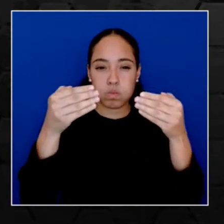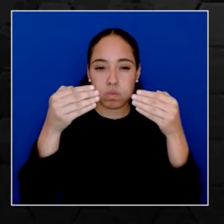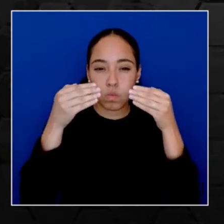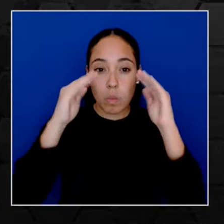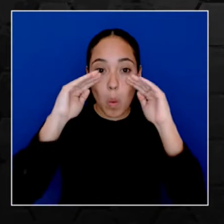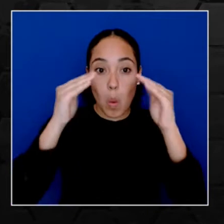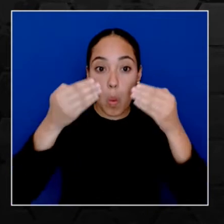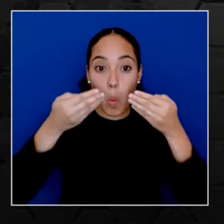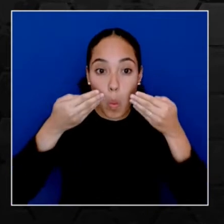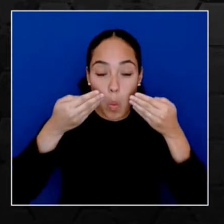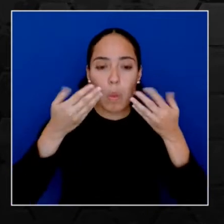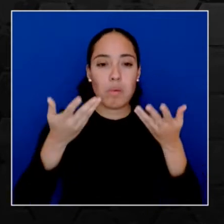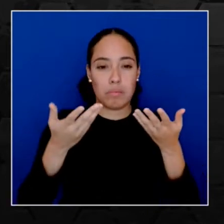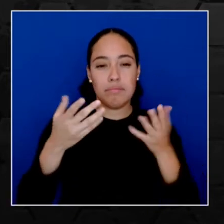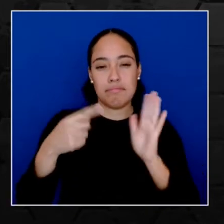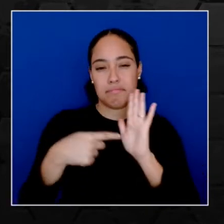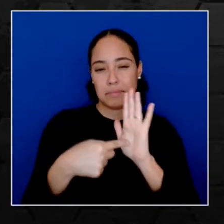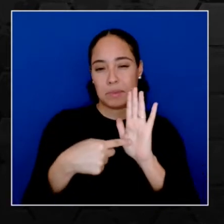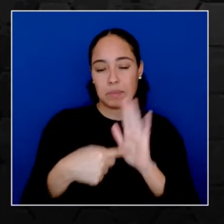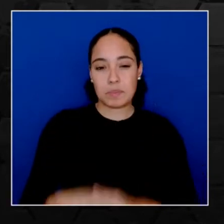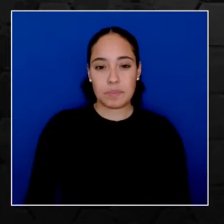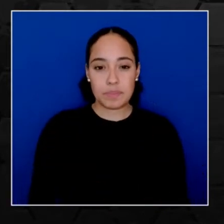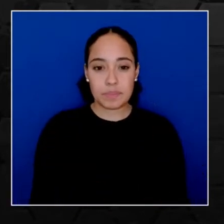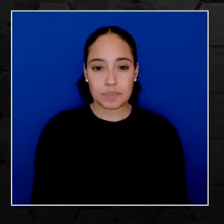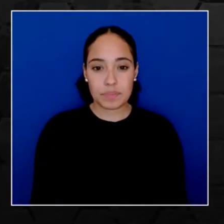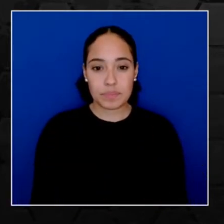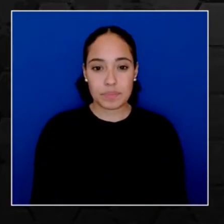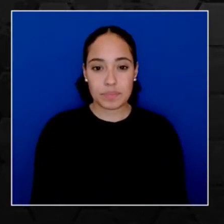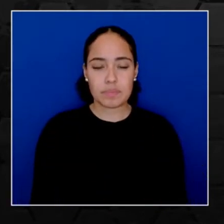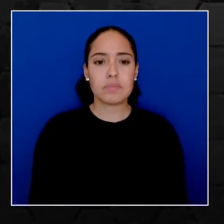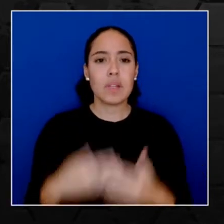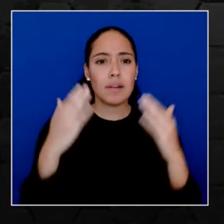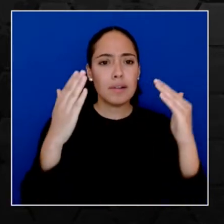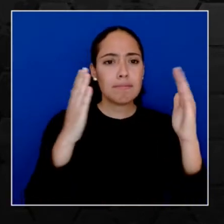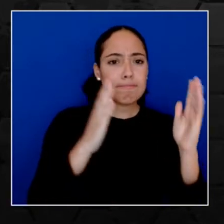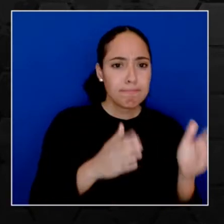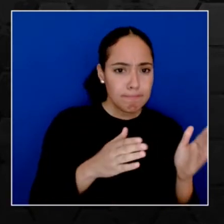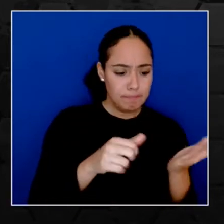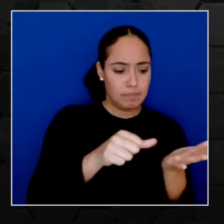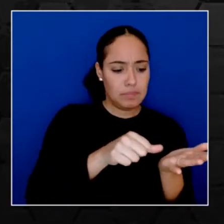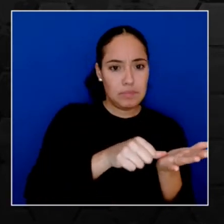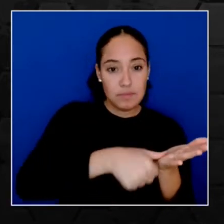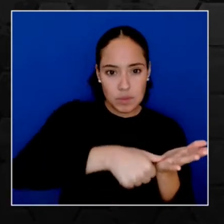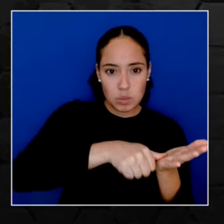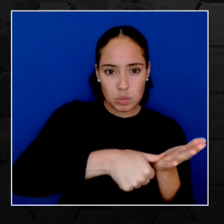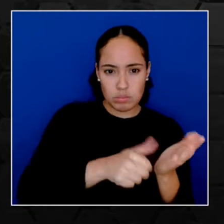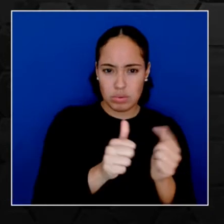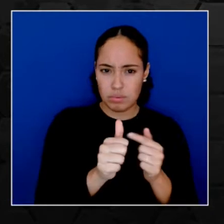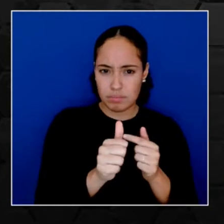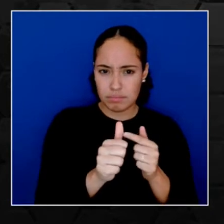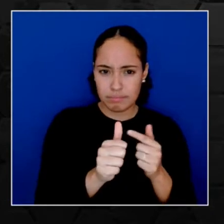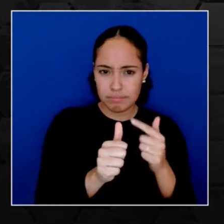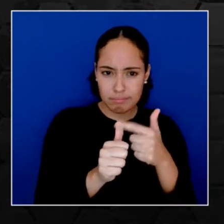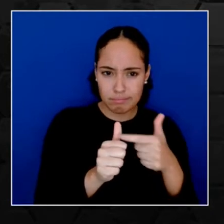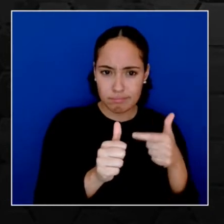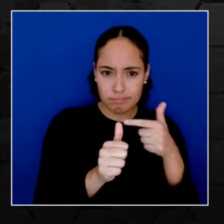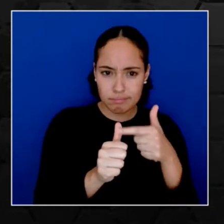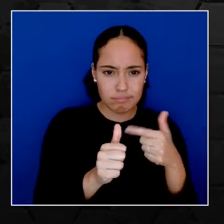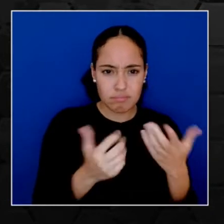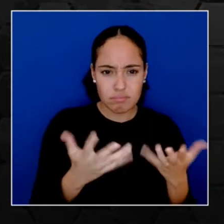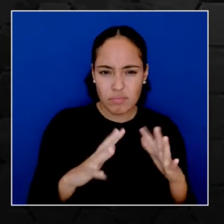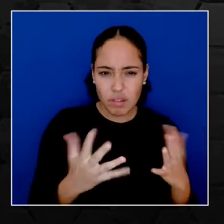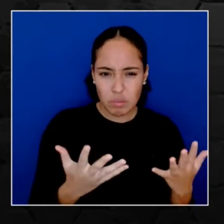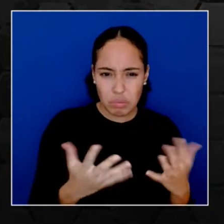In case of fingerprints, how is AI involved in that? So in order to understand, it should understand the machine learning part of